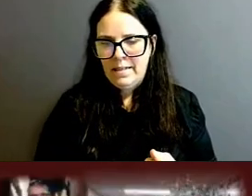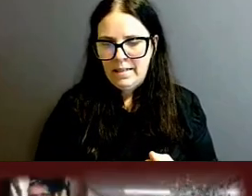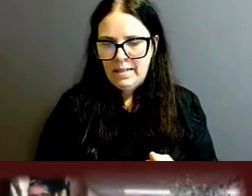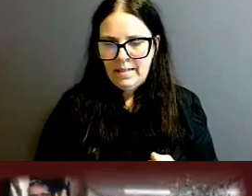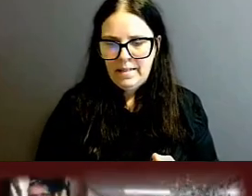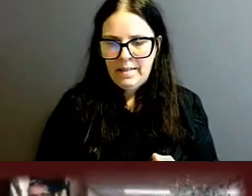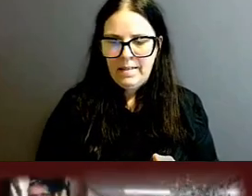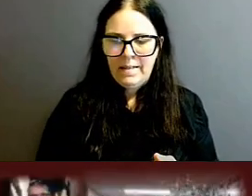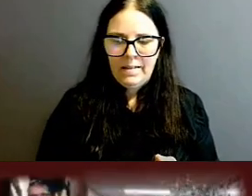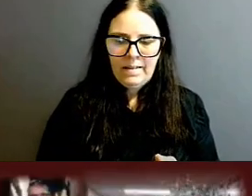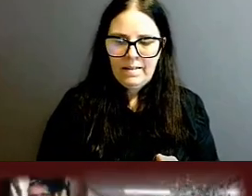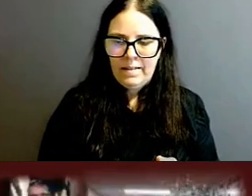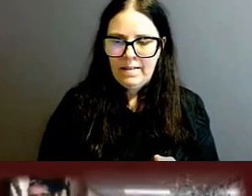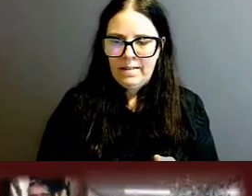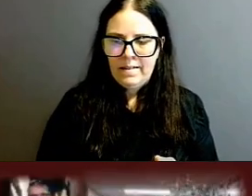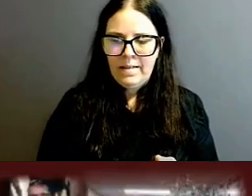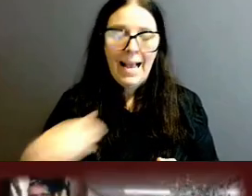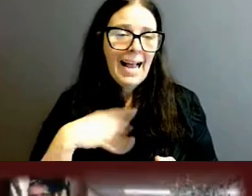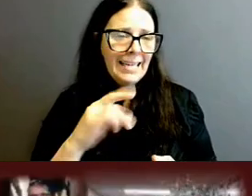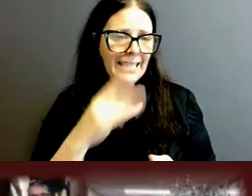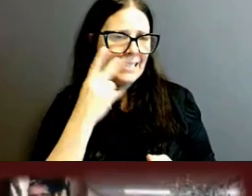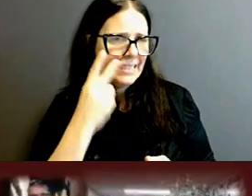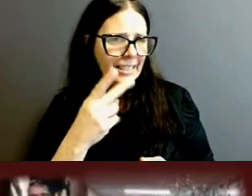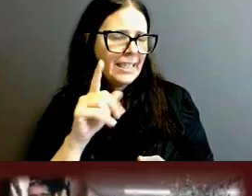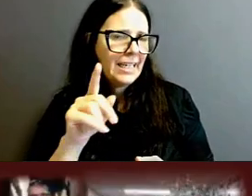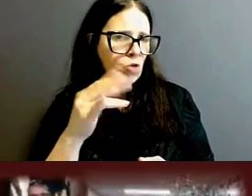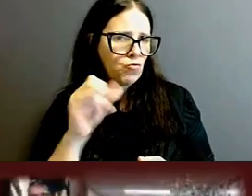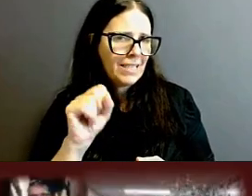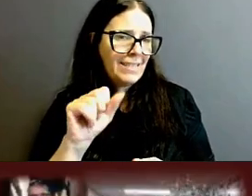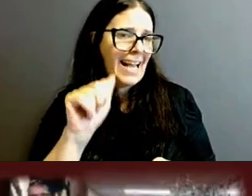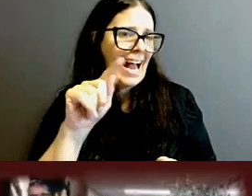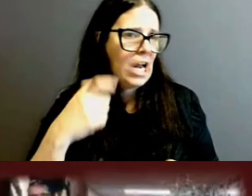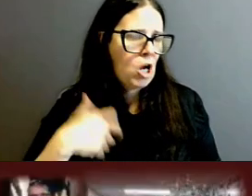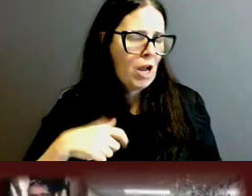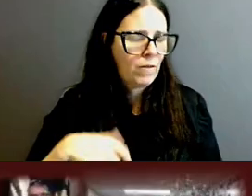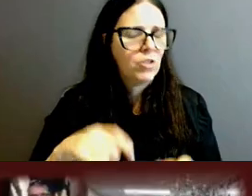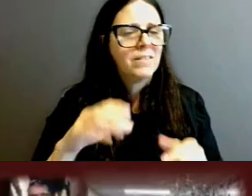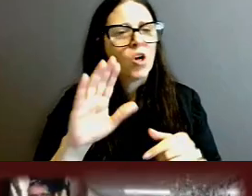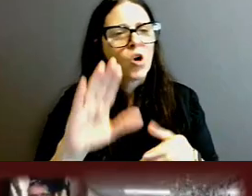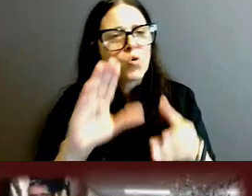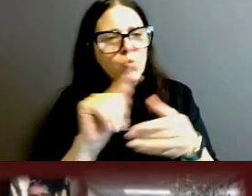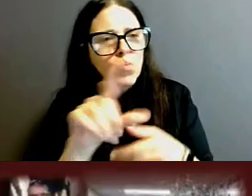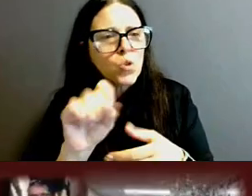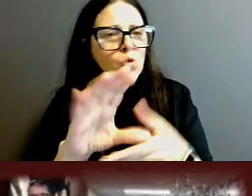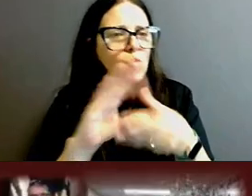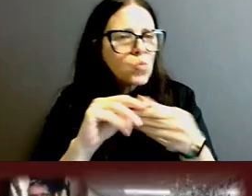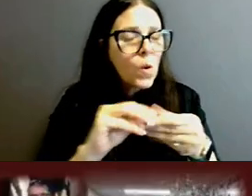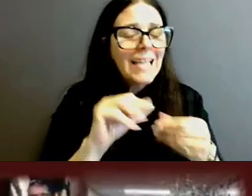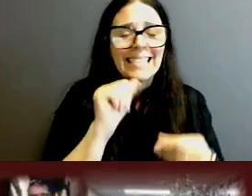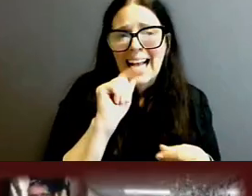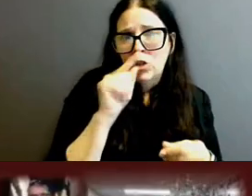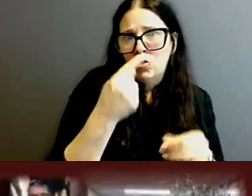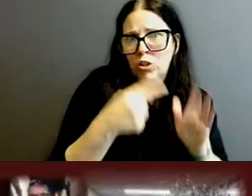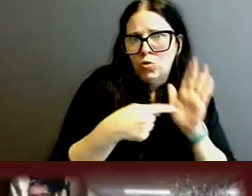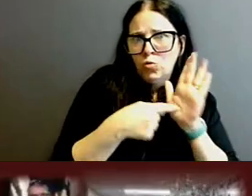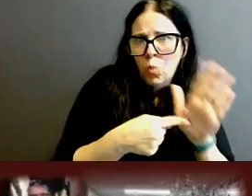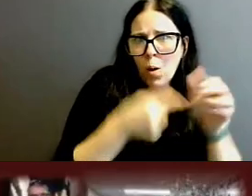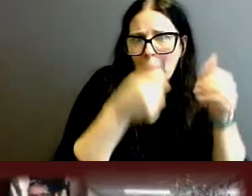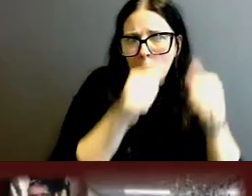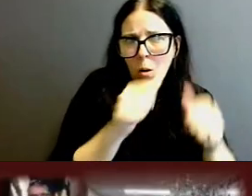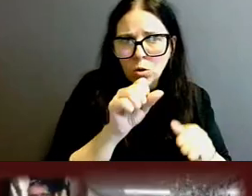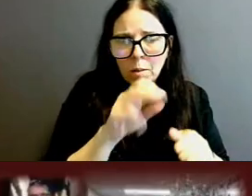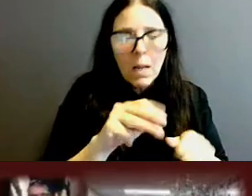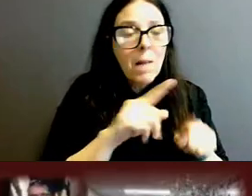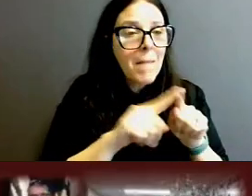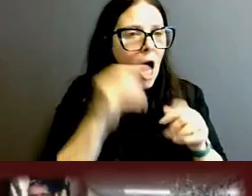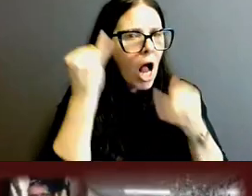of the tools she's using and the stories. And it's not only about showing and posting on social media, it's also the ideas, Christina, you